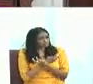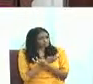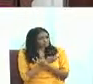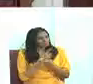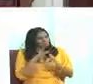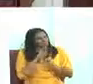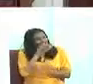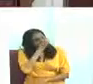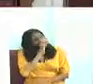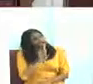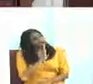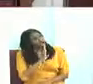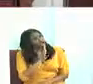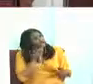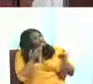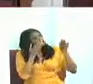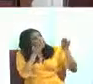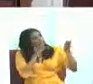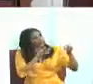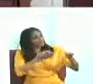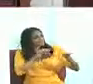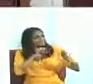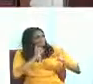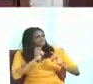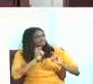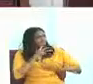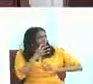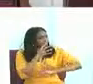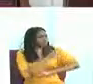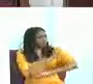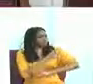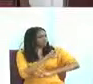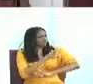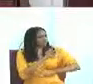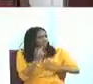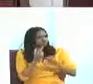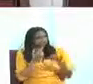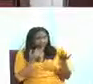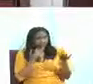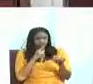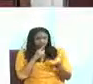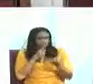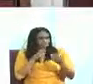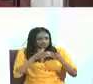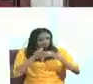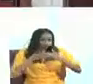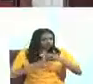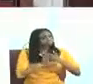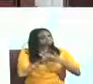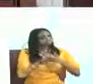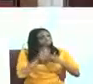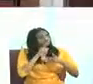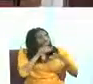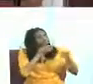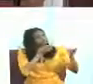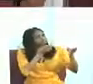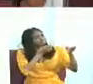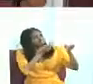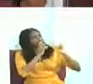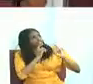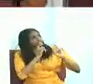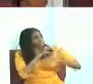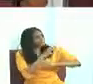But God, you have given us the power to prophesy. You have given us the power to breathe